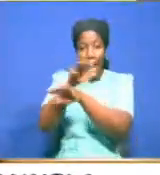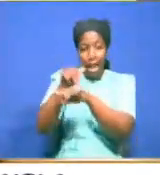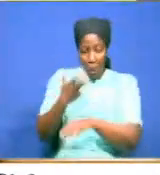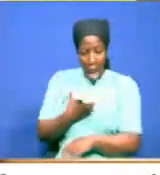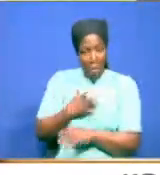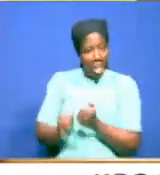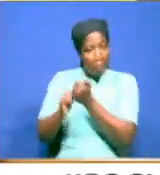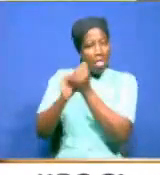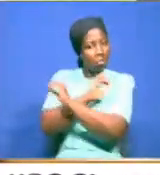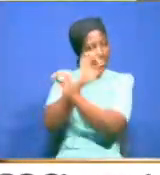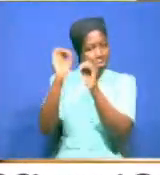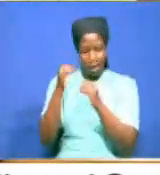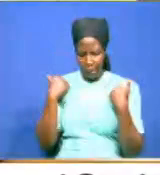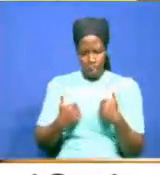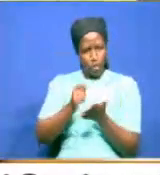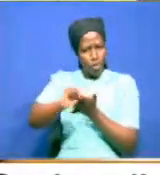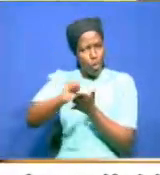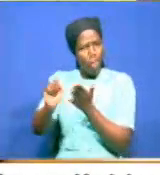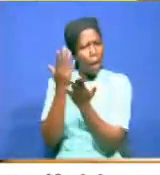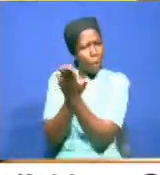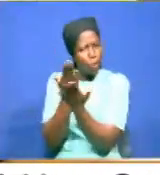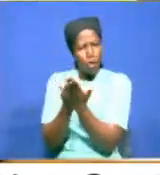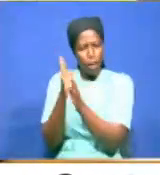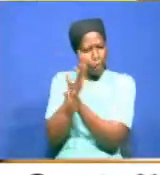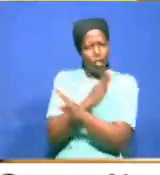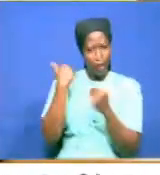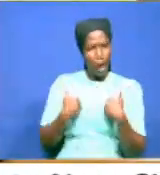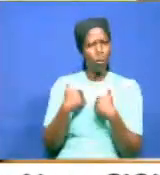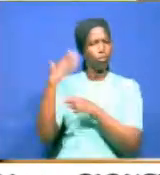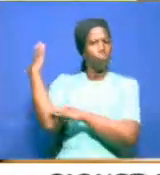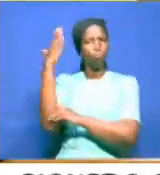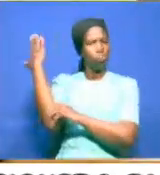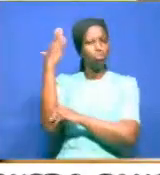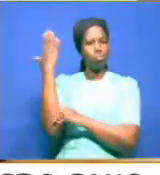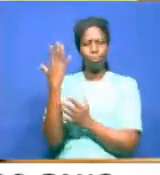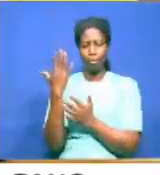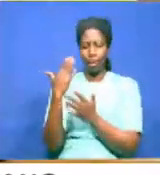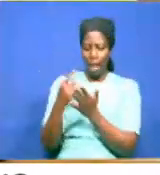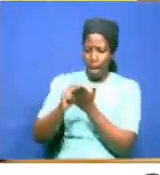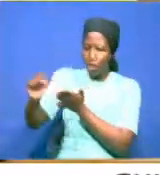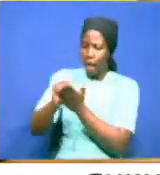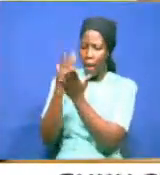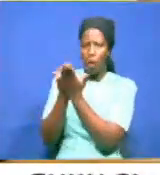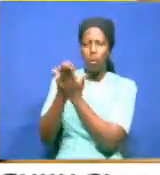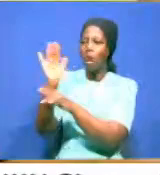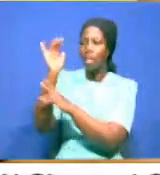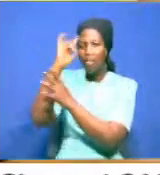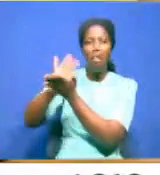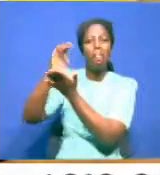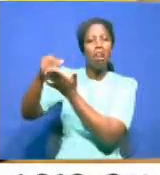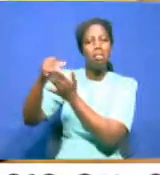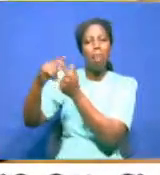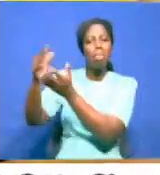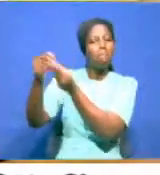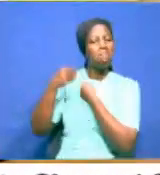executive. I wrote a proposal before I was a lecturer for funding. I was not supported at all. At one point, he told me to write a